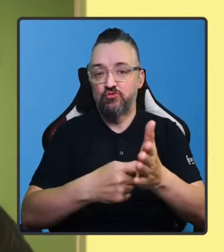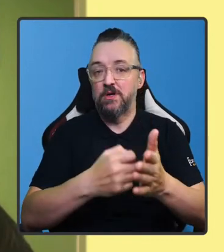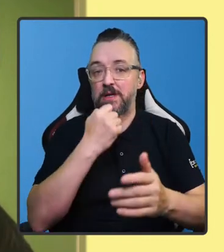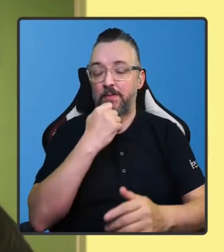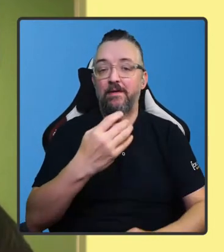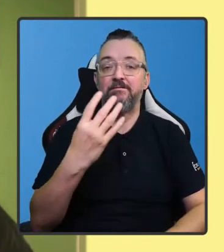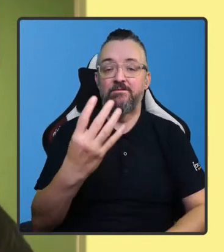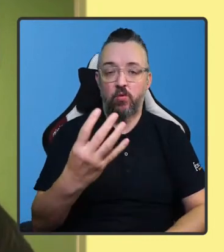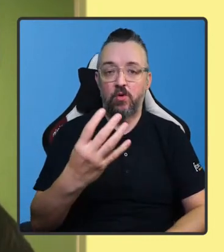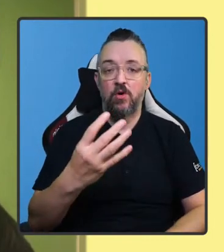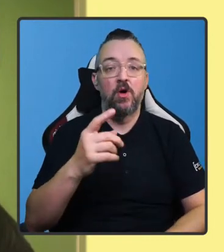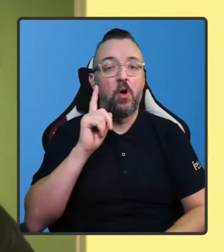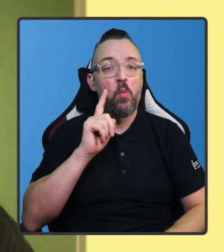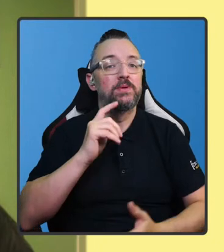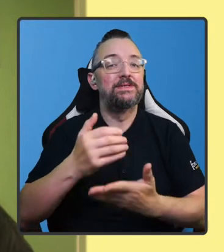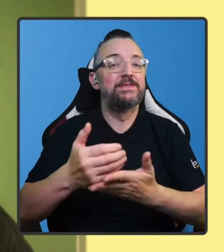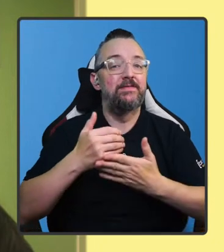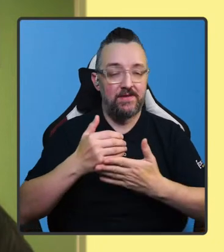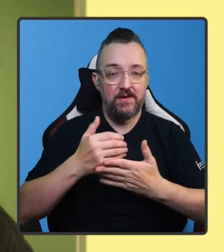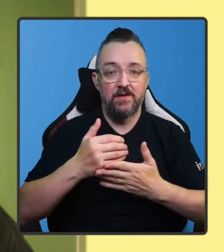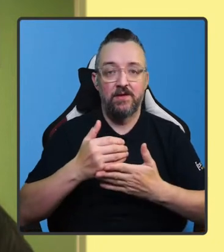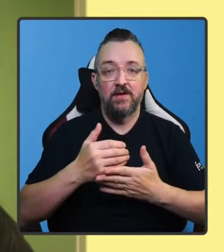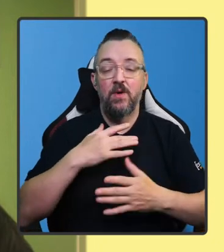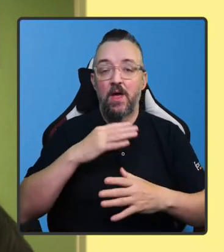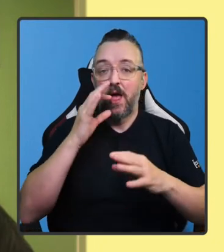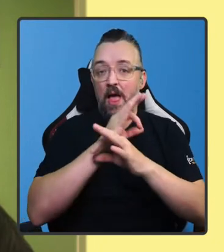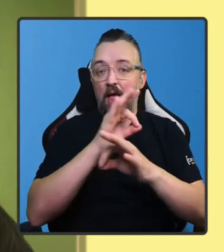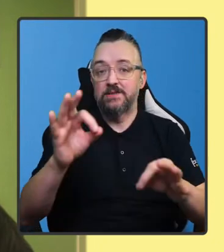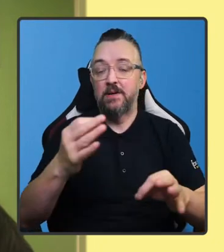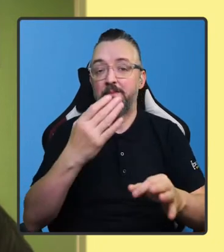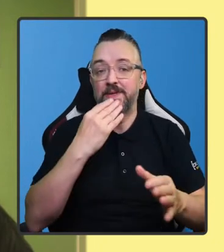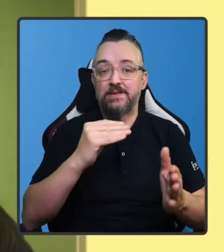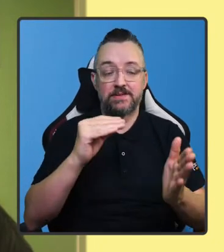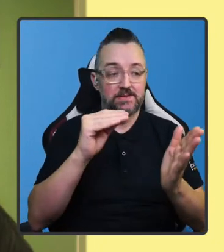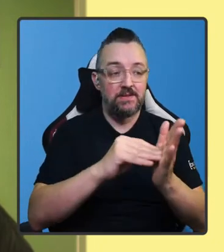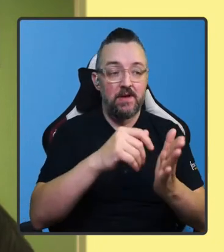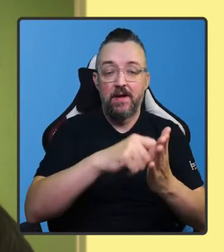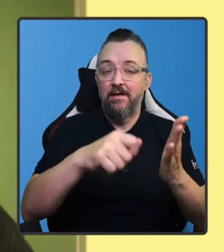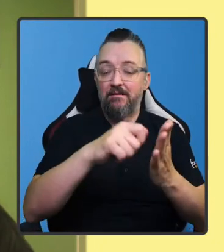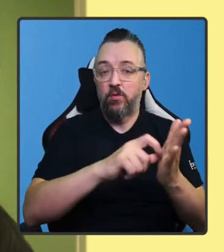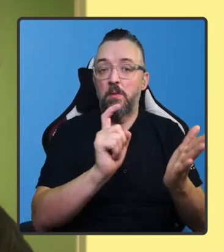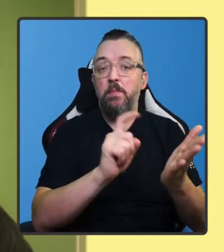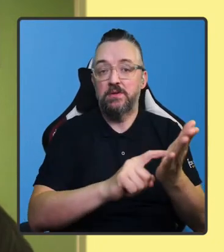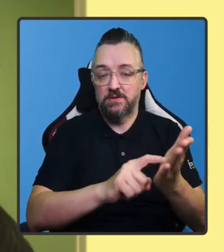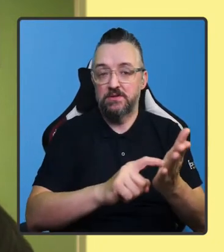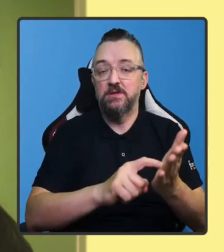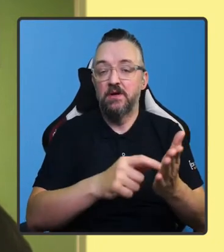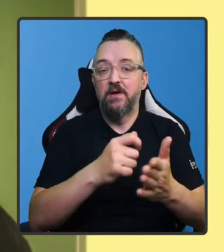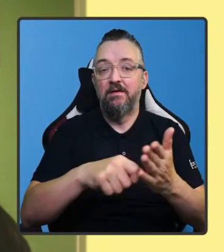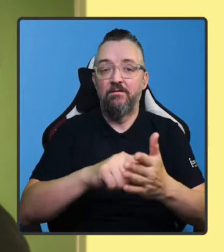4, Women's Safety. So if I can ask you to please locate your voting buttons and please vote now.